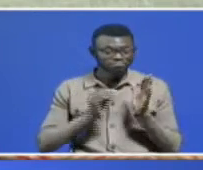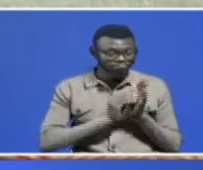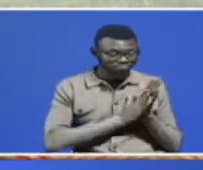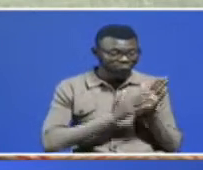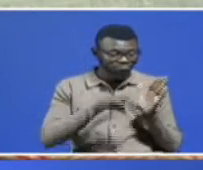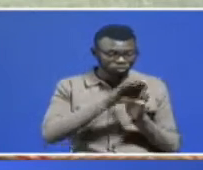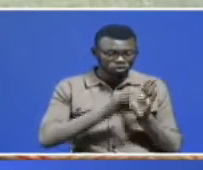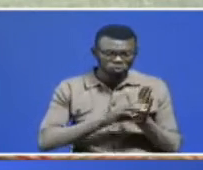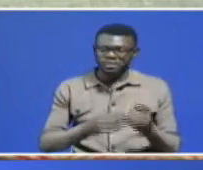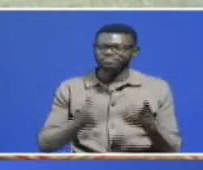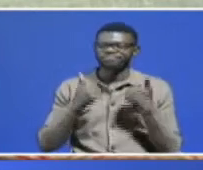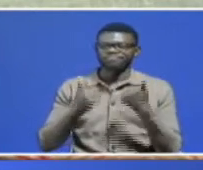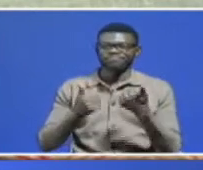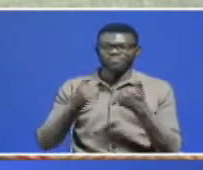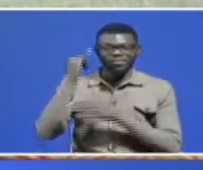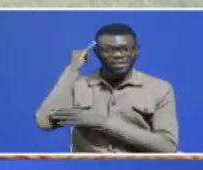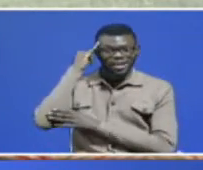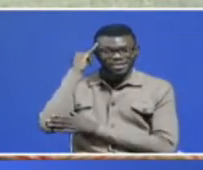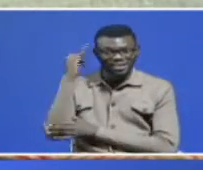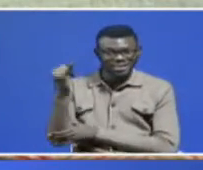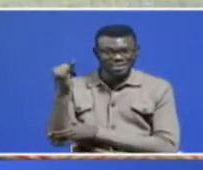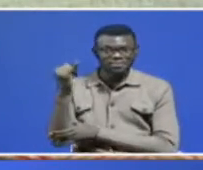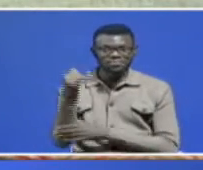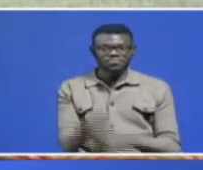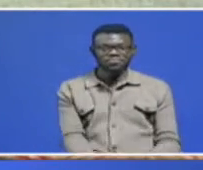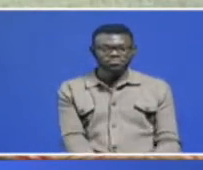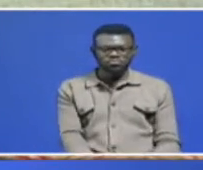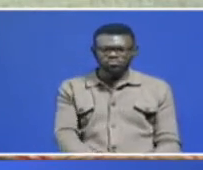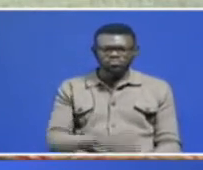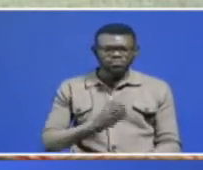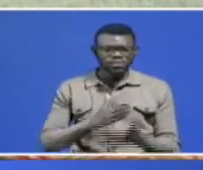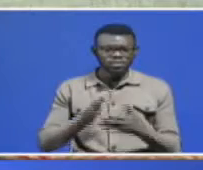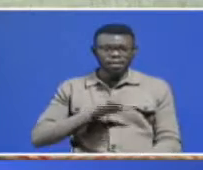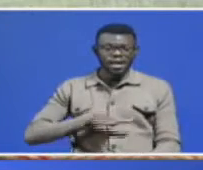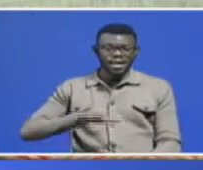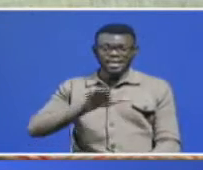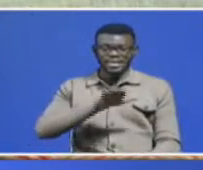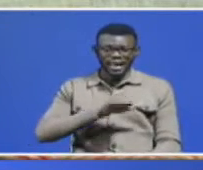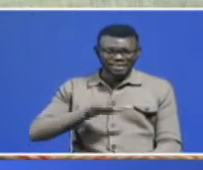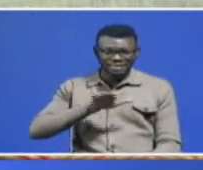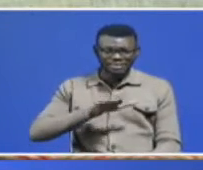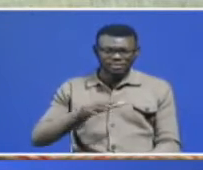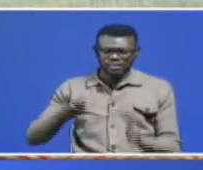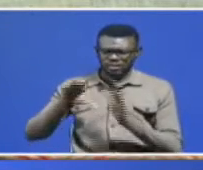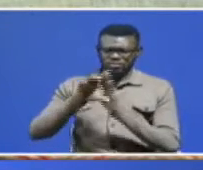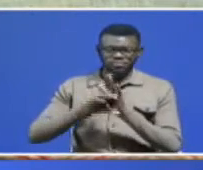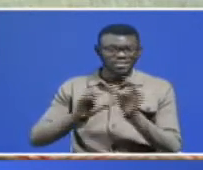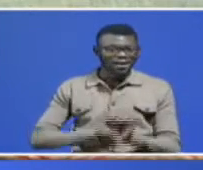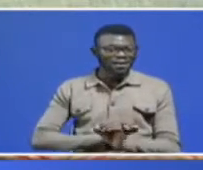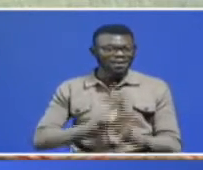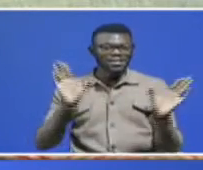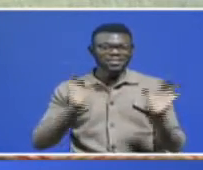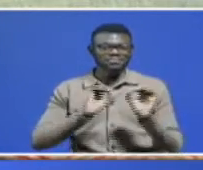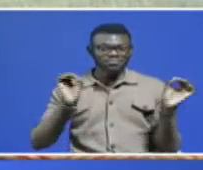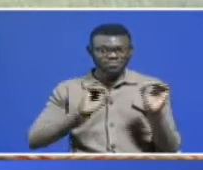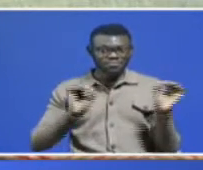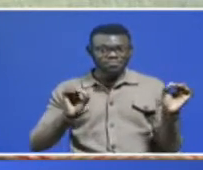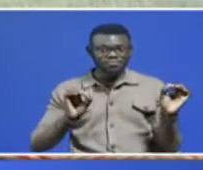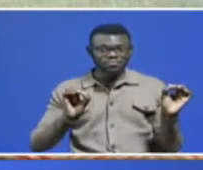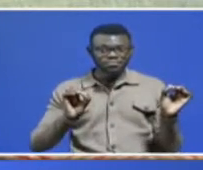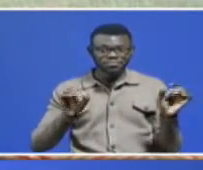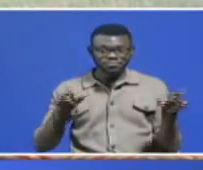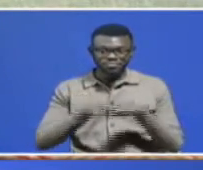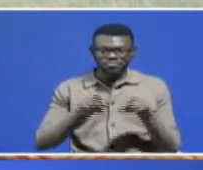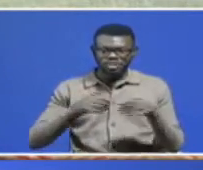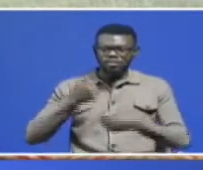you look at some of the provisions, there are certain ambiguities that have been in the current constitution, including the